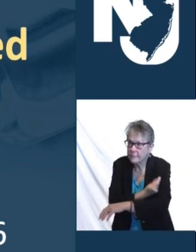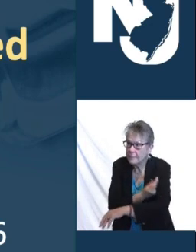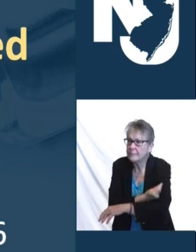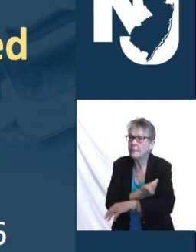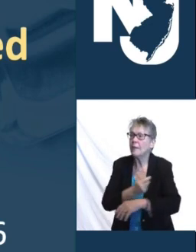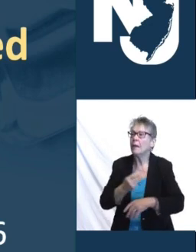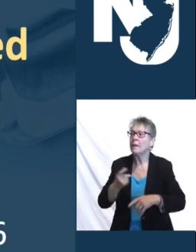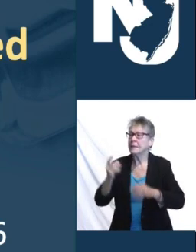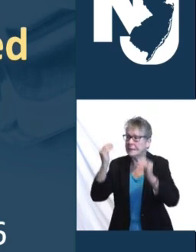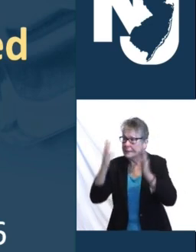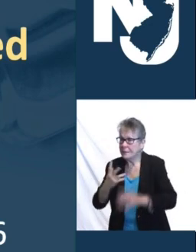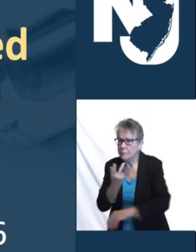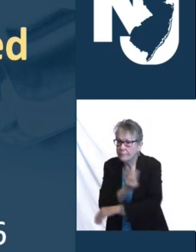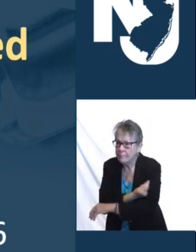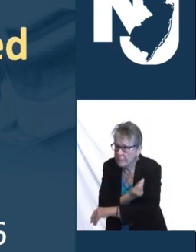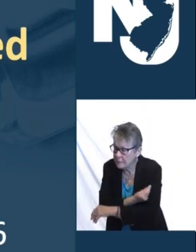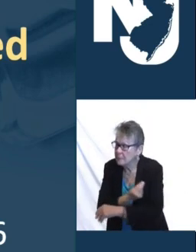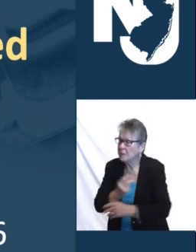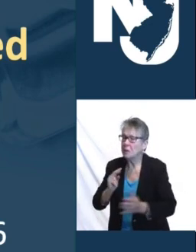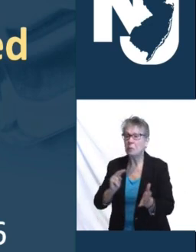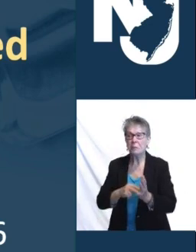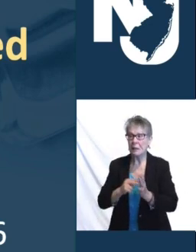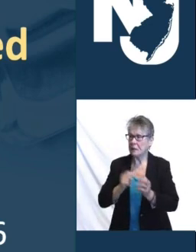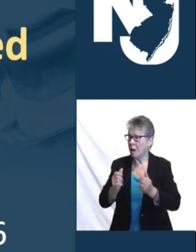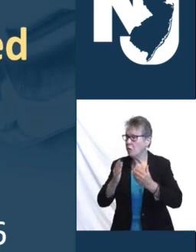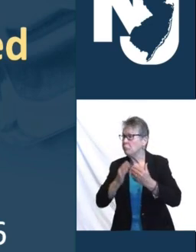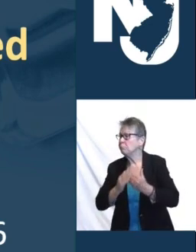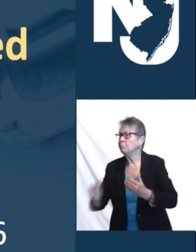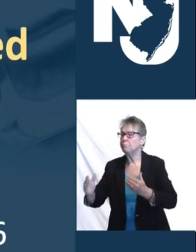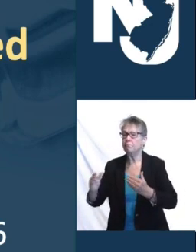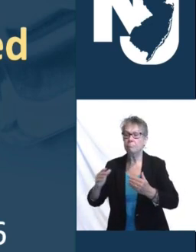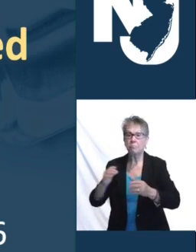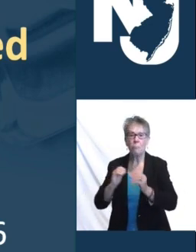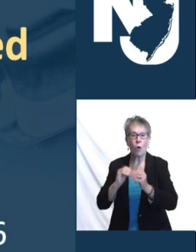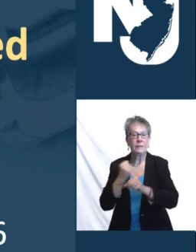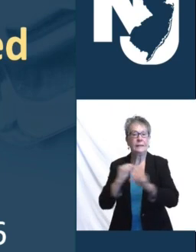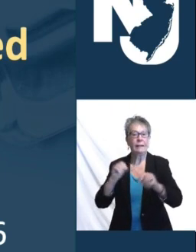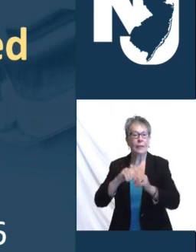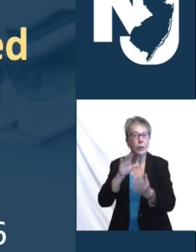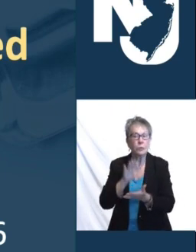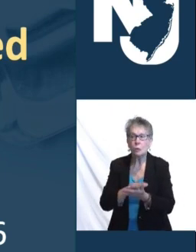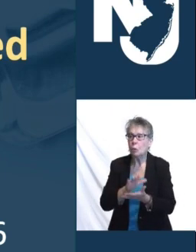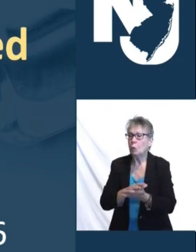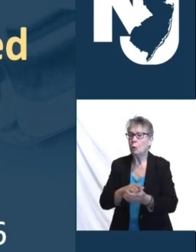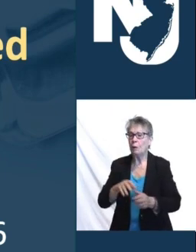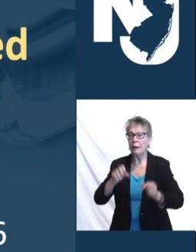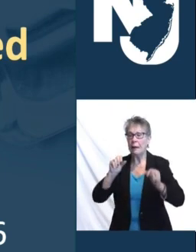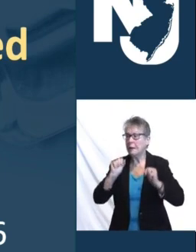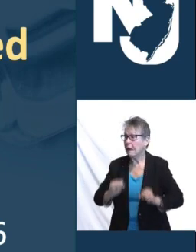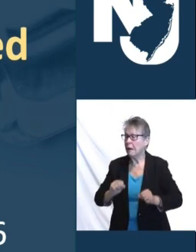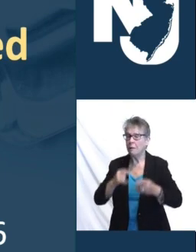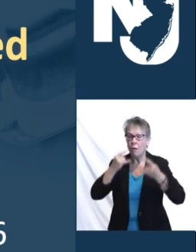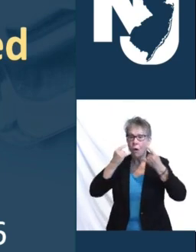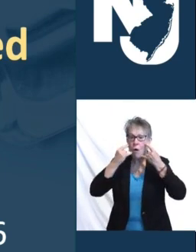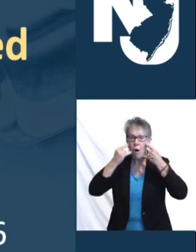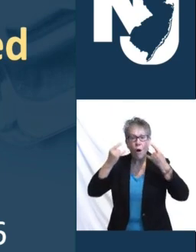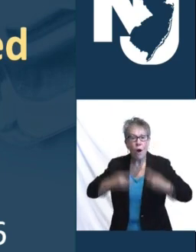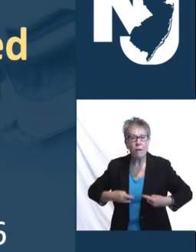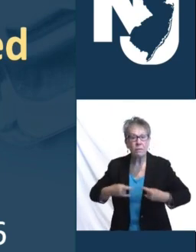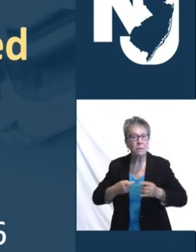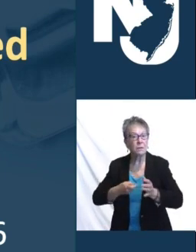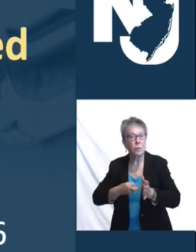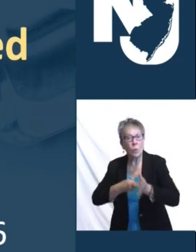just to reiterate what I said last week as well, with each child who gets vaccinated and enters a classroom with an educator who is